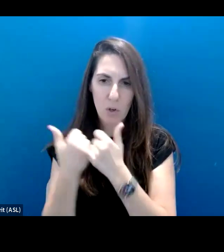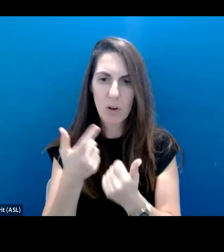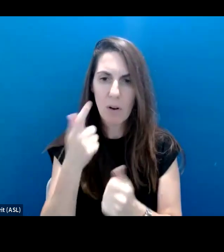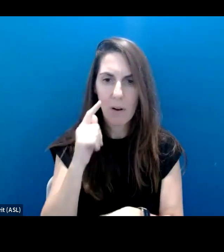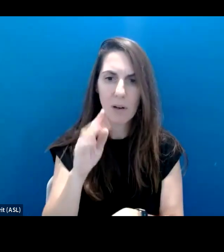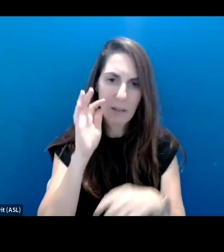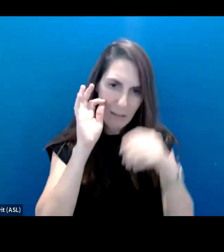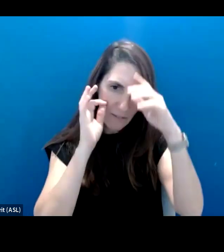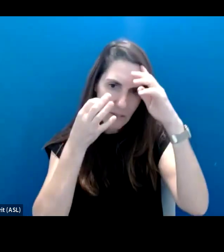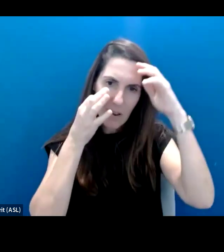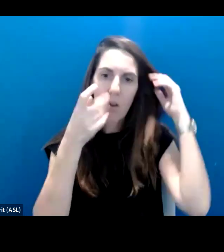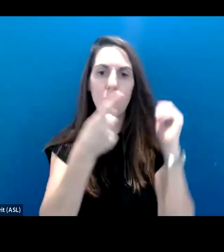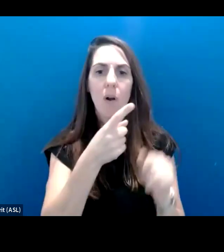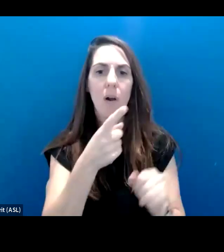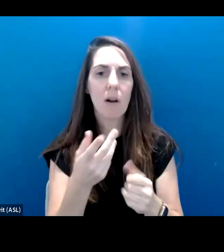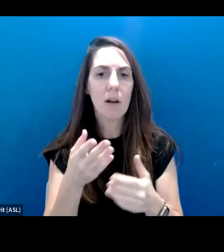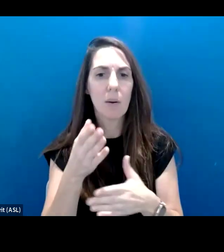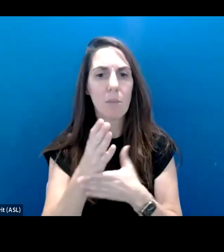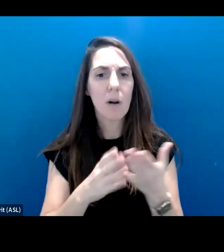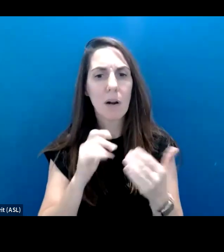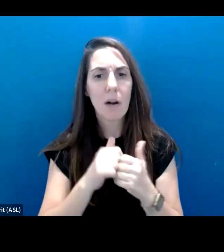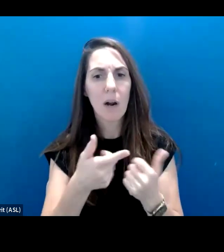side, like how they interface with the invitations.